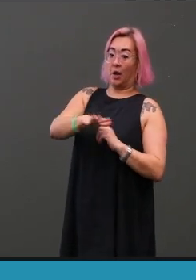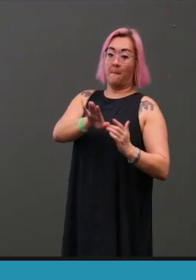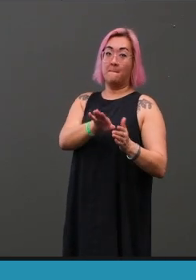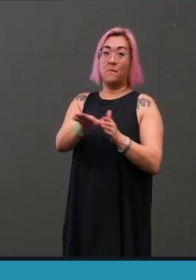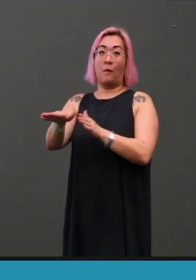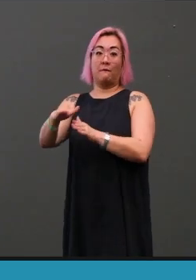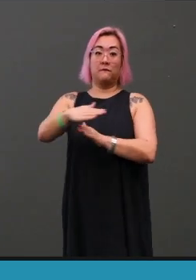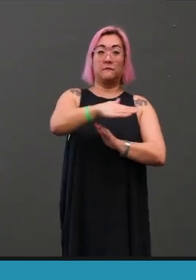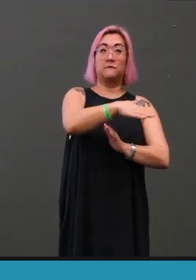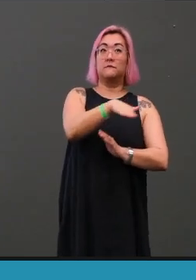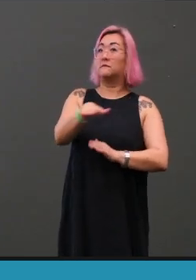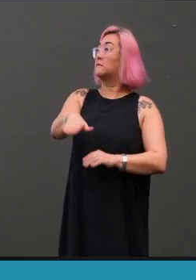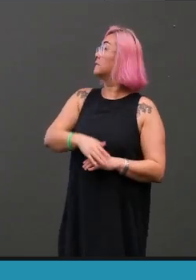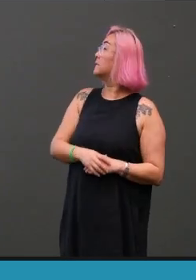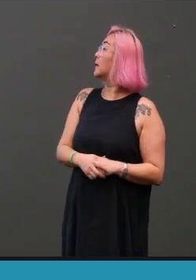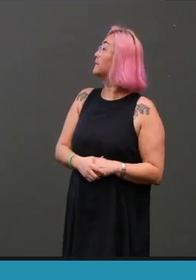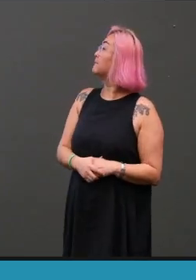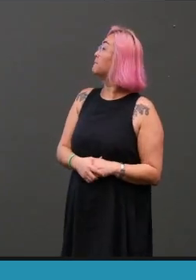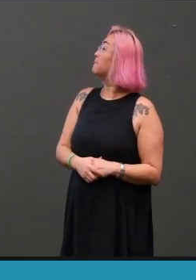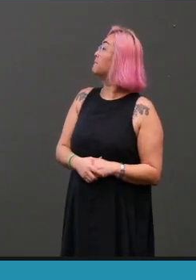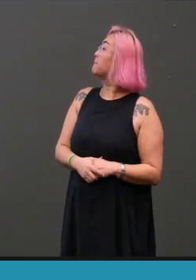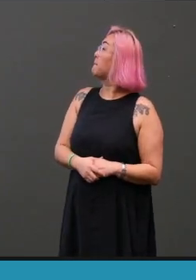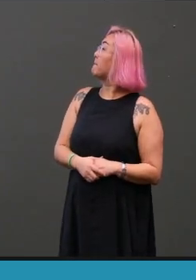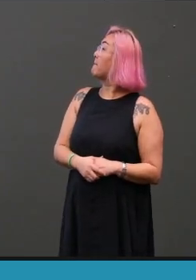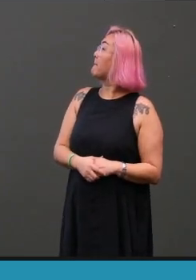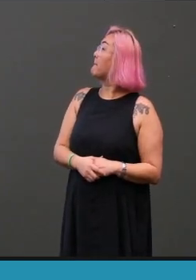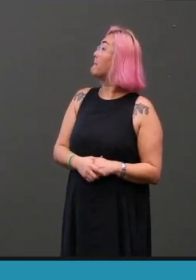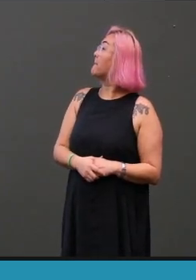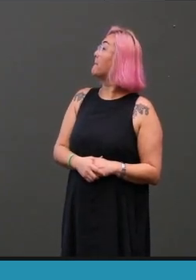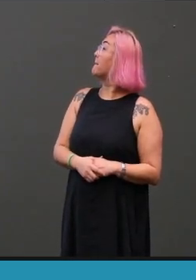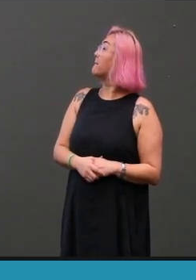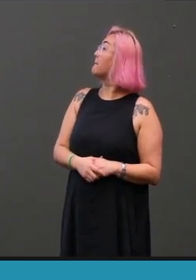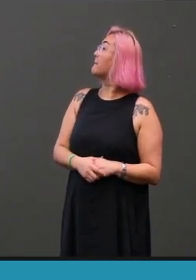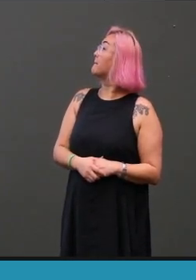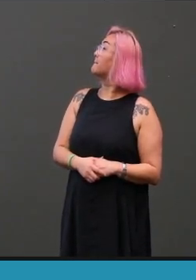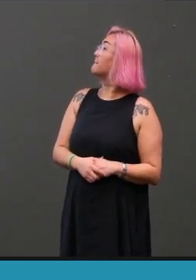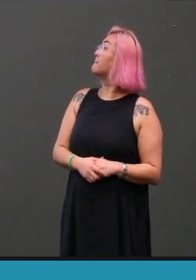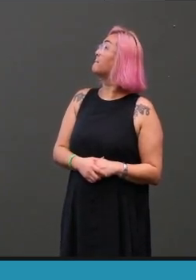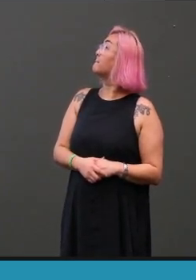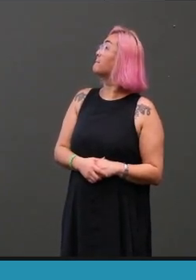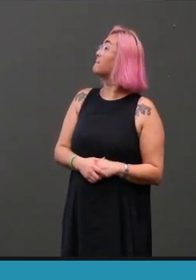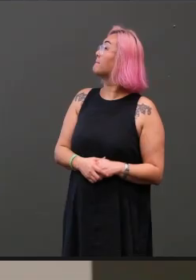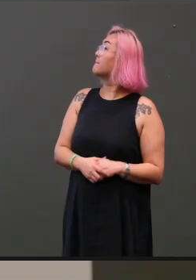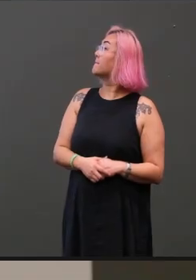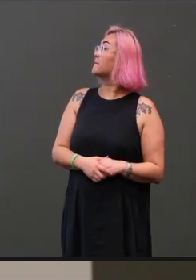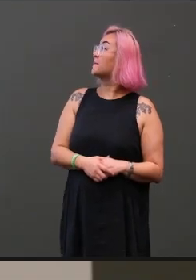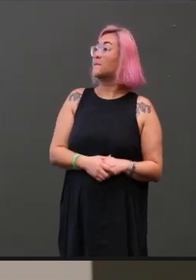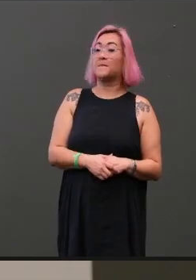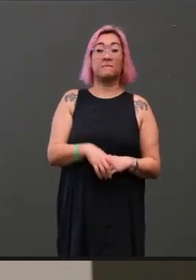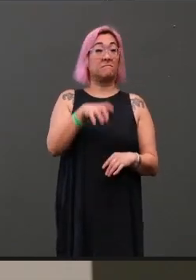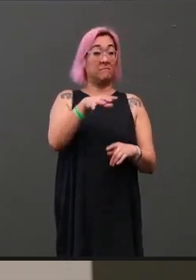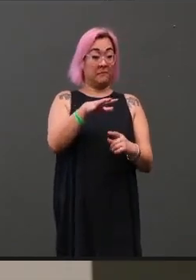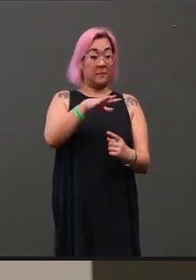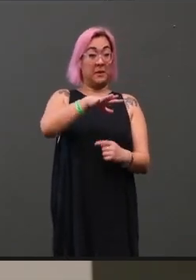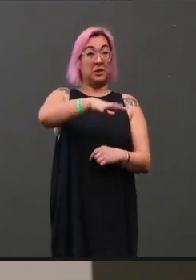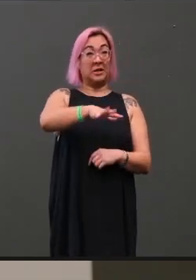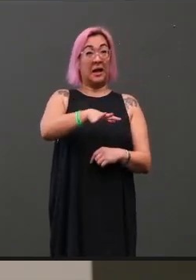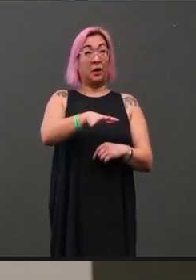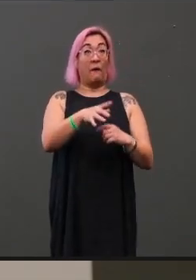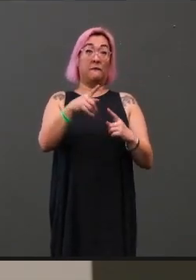light, and it stretches as well as the other light comes in from the side. So there's actually two shadows because there's two lights. There we go, have it coming